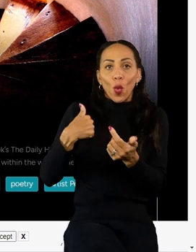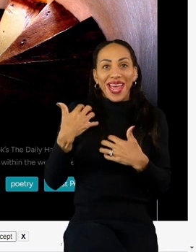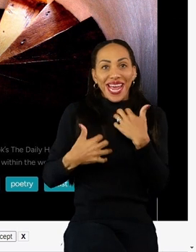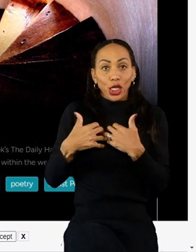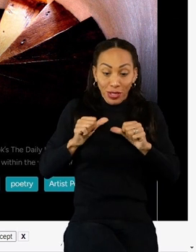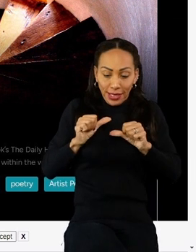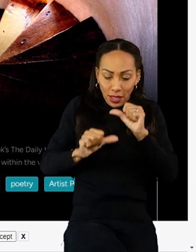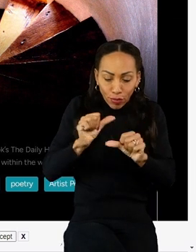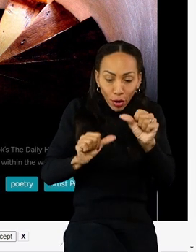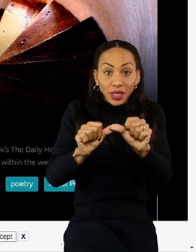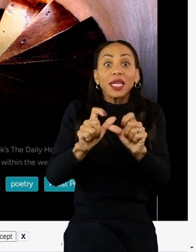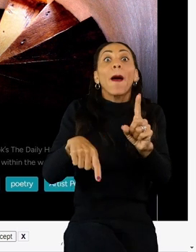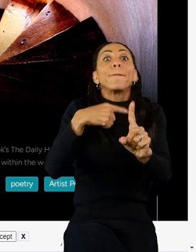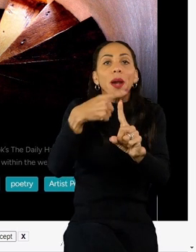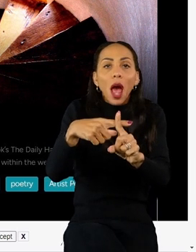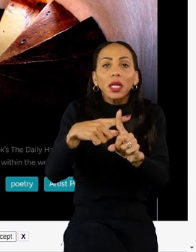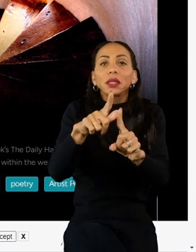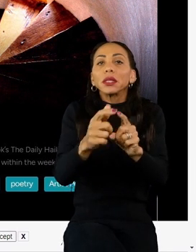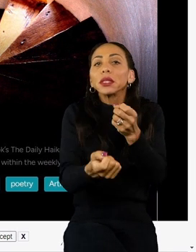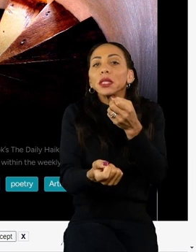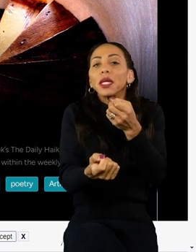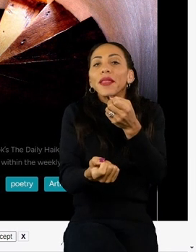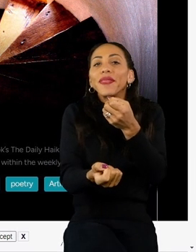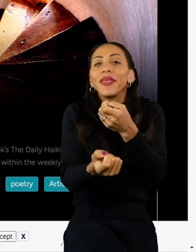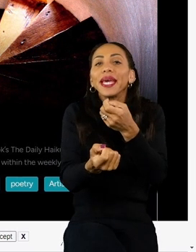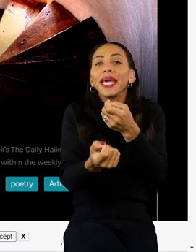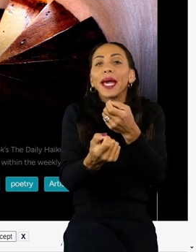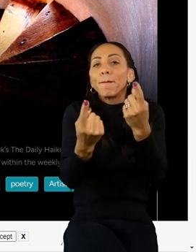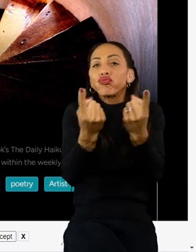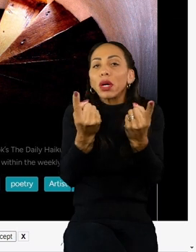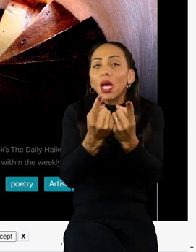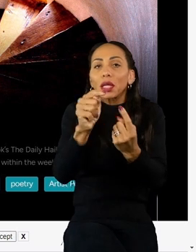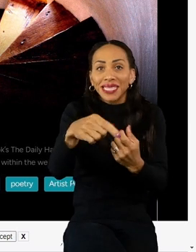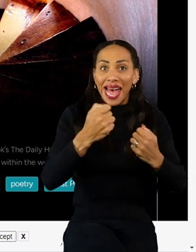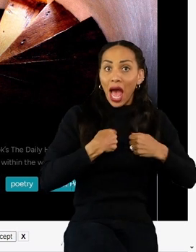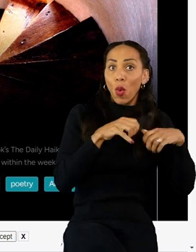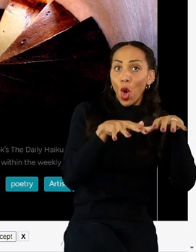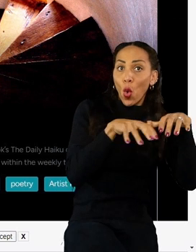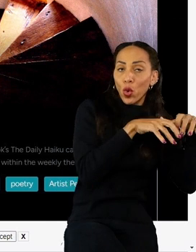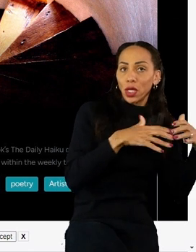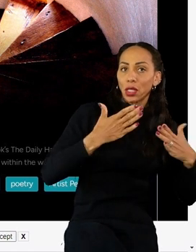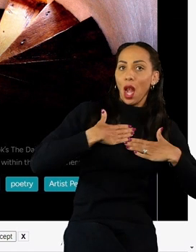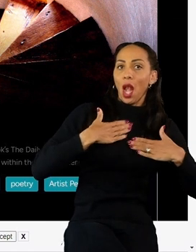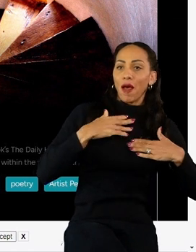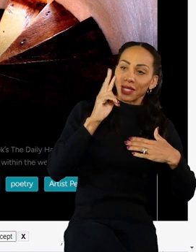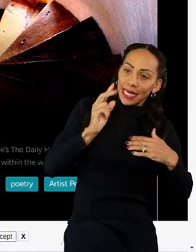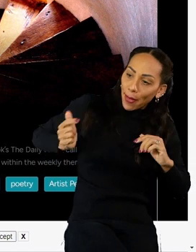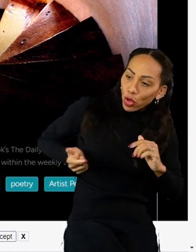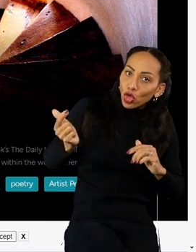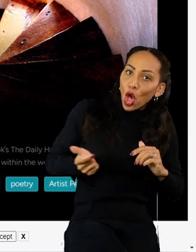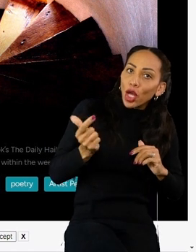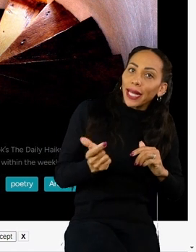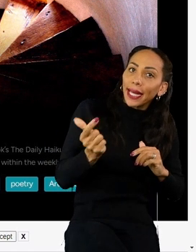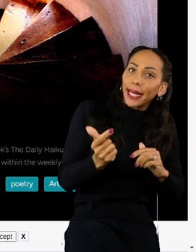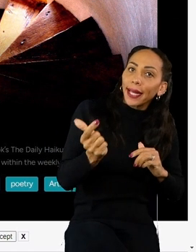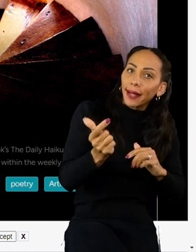you can sort of use us how you want to, and we're interested in the process and the product. Our audience is very